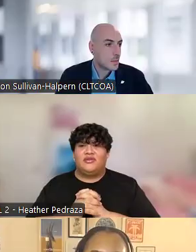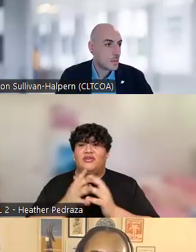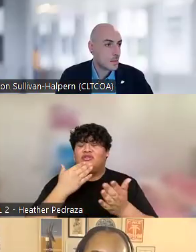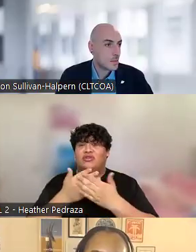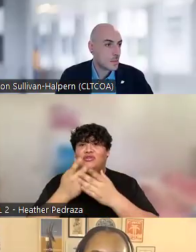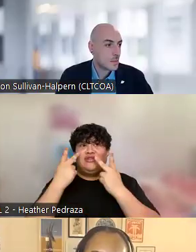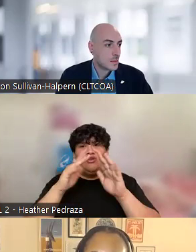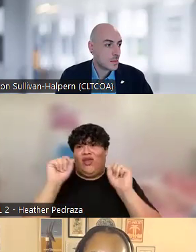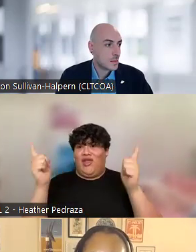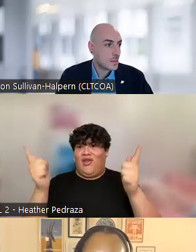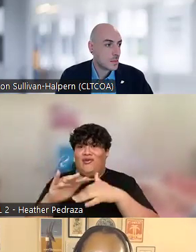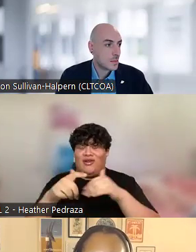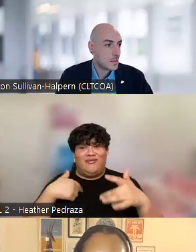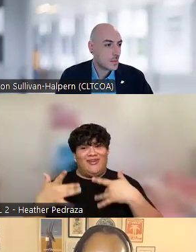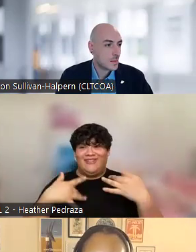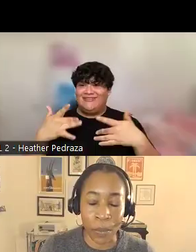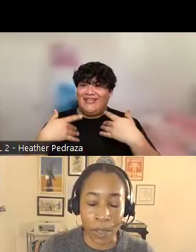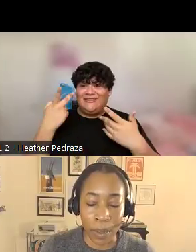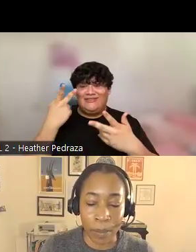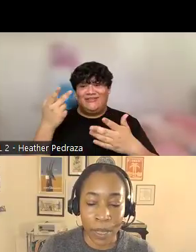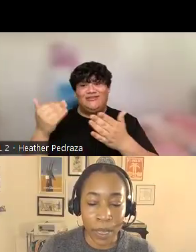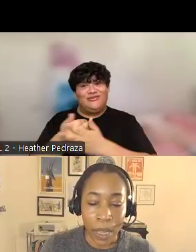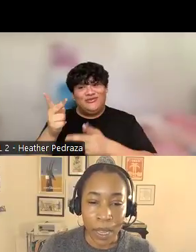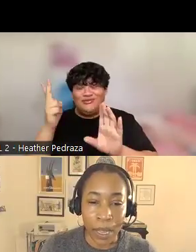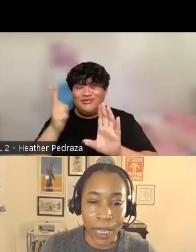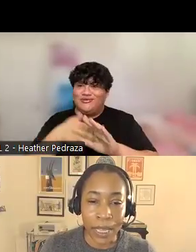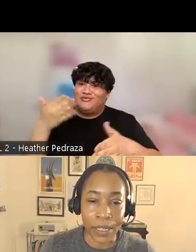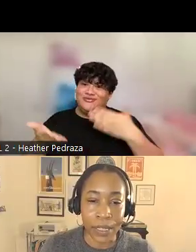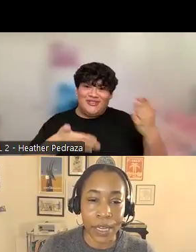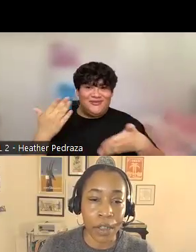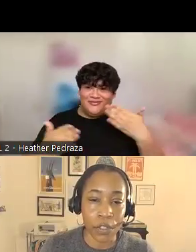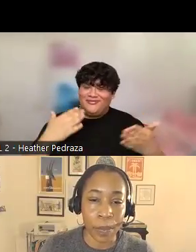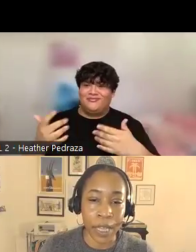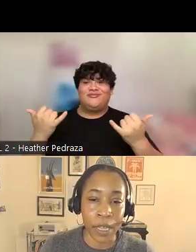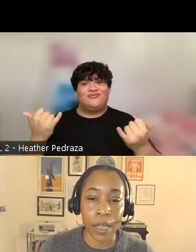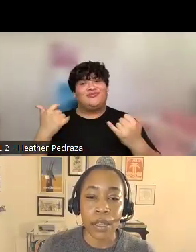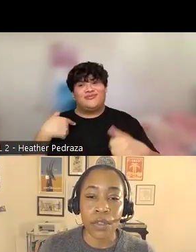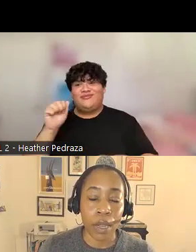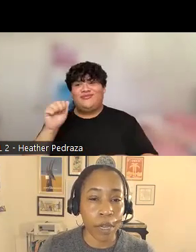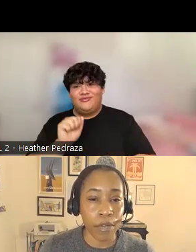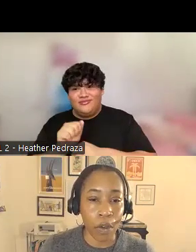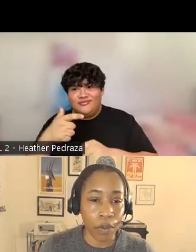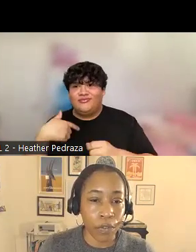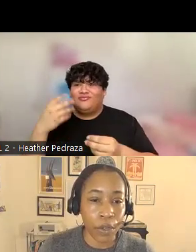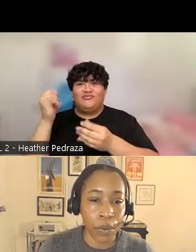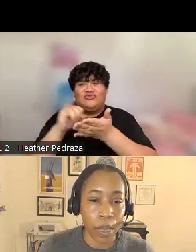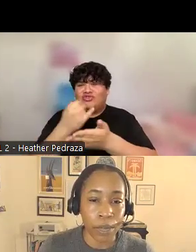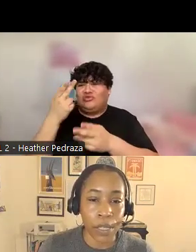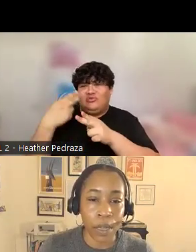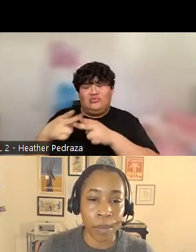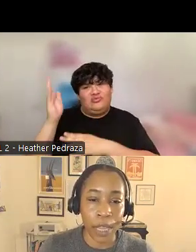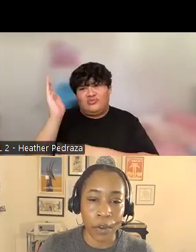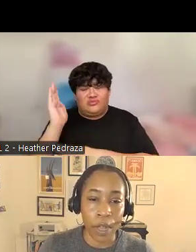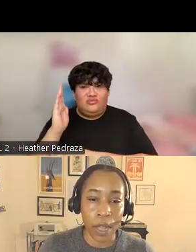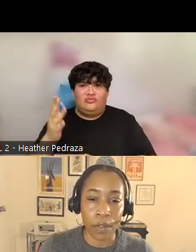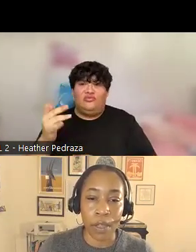today. Very excited for the new members. Welcome. And today I'll just be doing a brief overview of